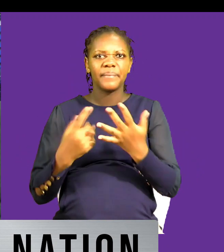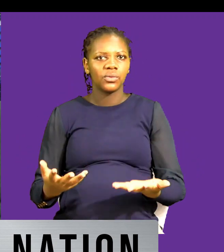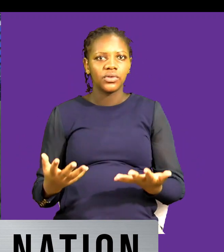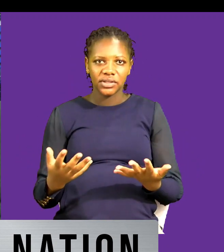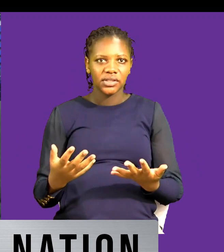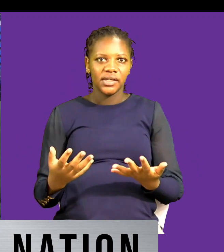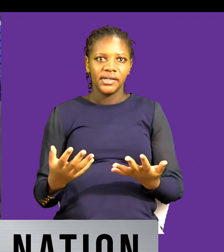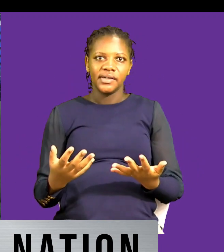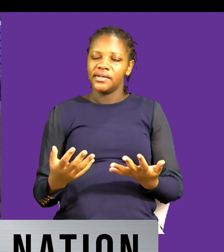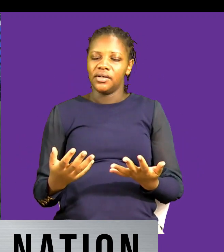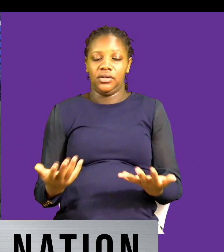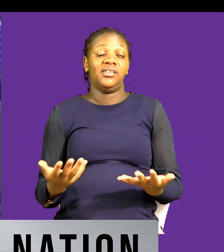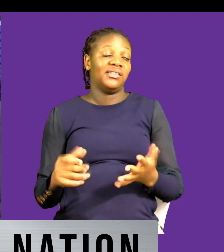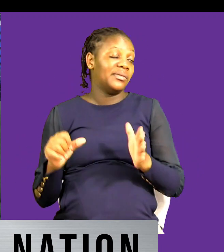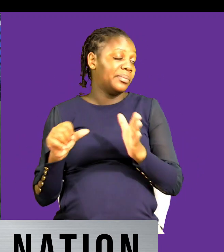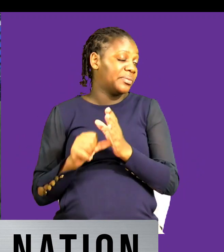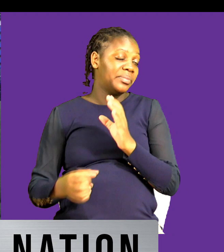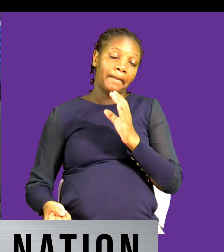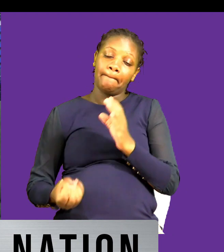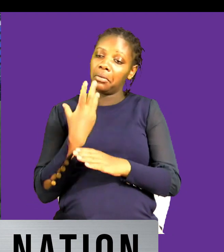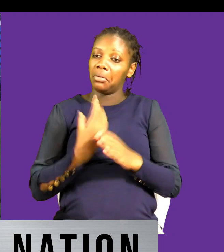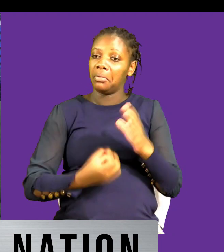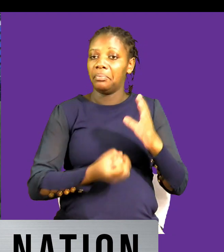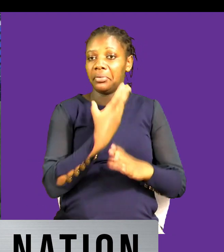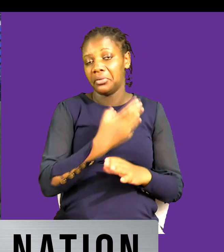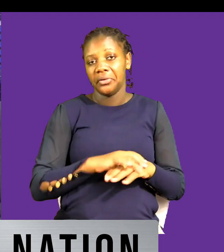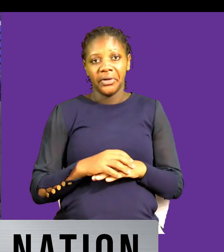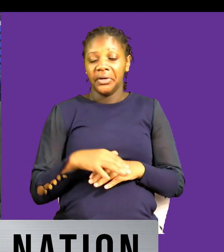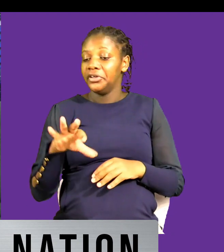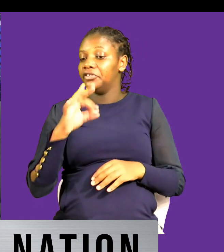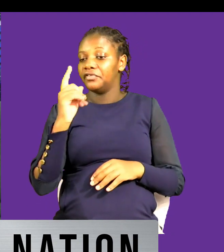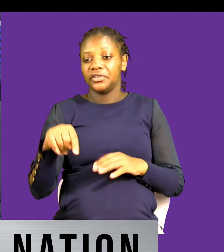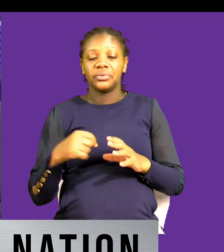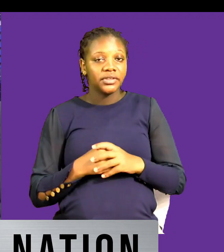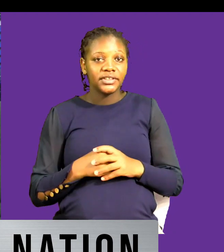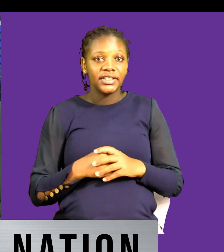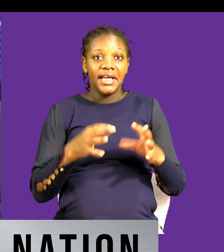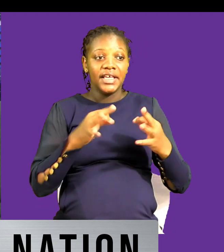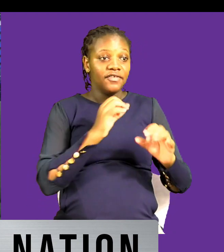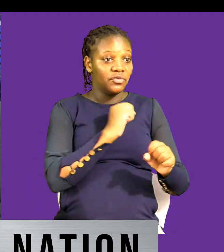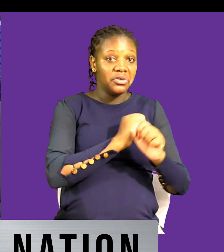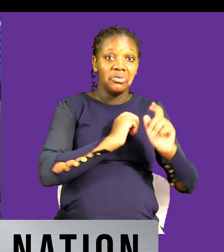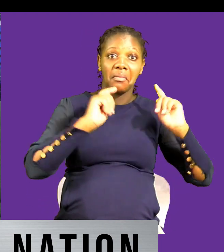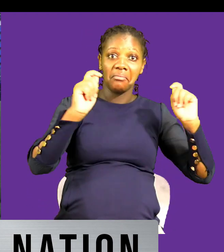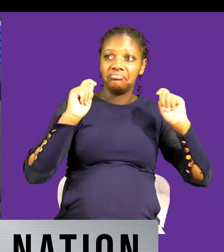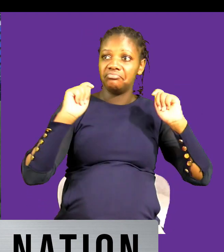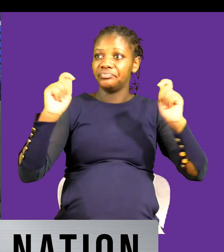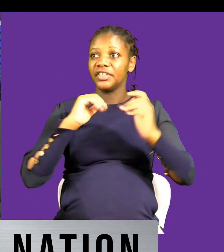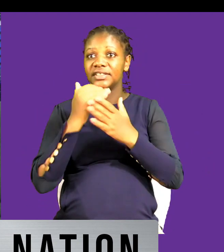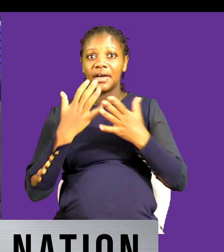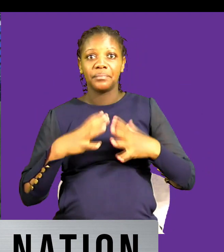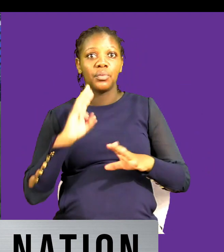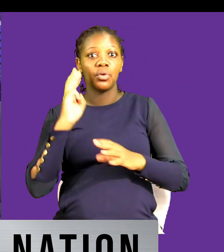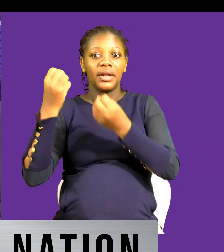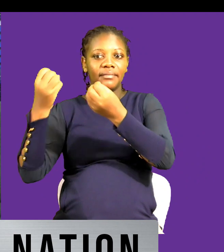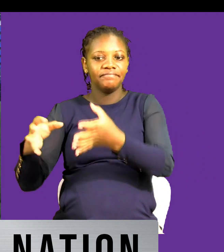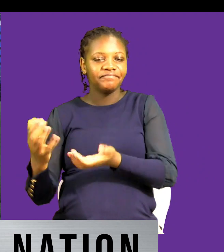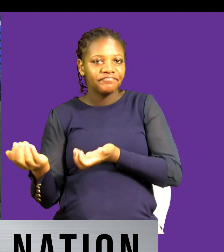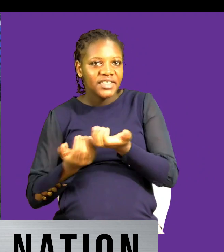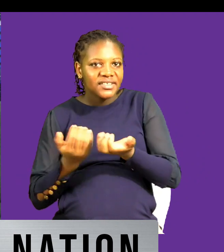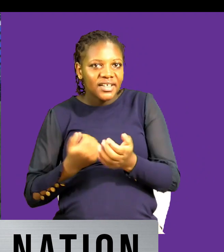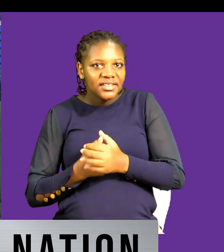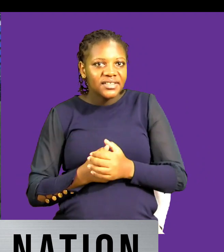had their own problems, because there's always been an issue where you are saying that if we do the maandamano, some people are going to lose businesses,